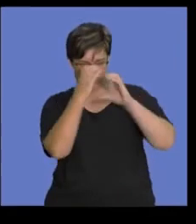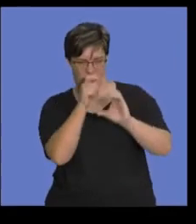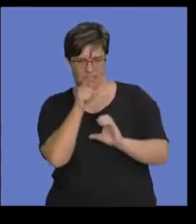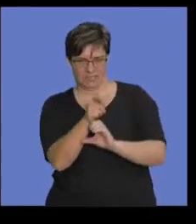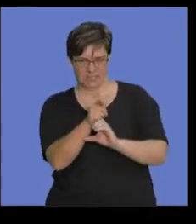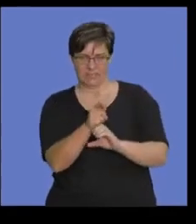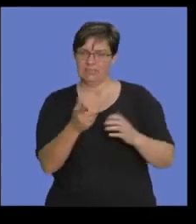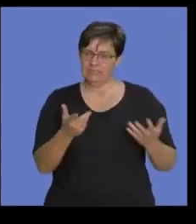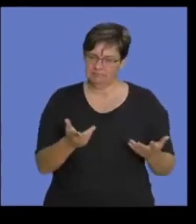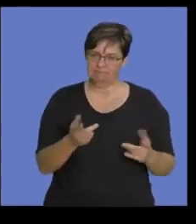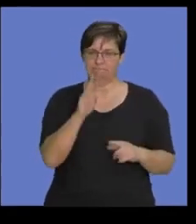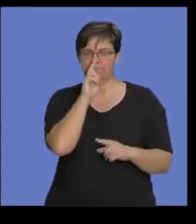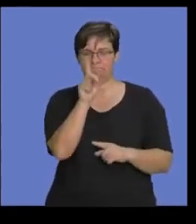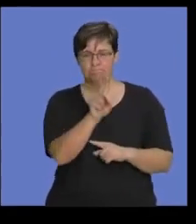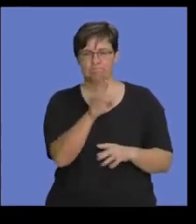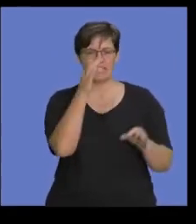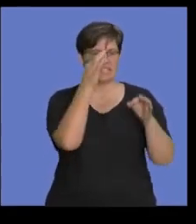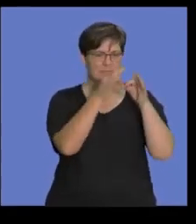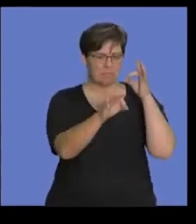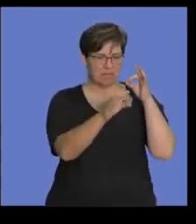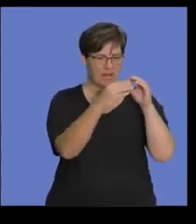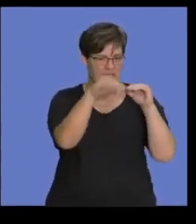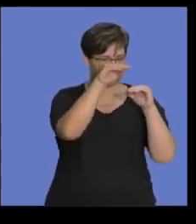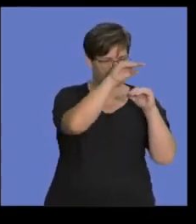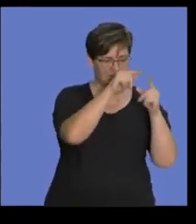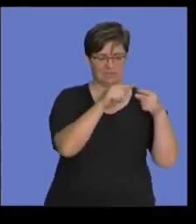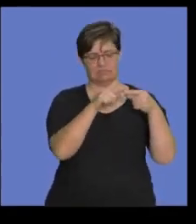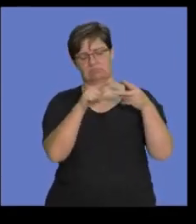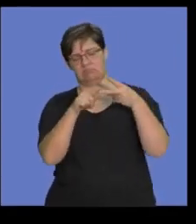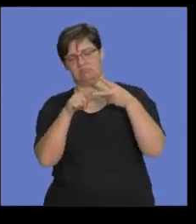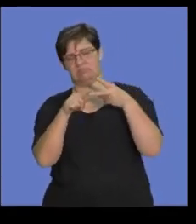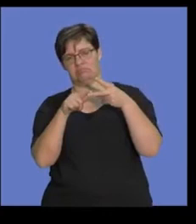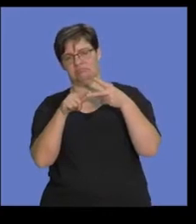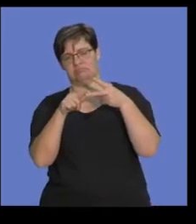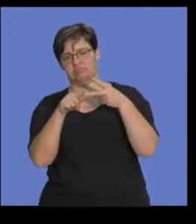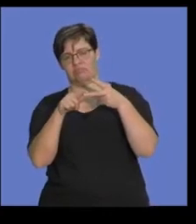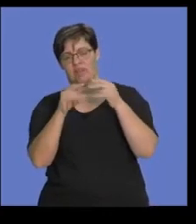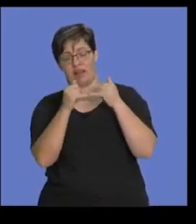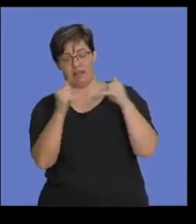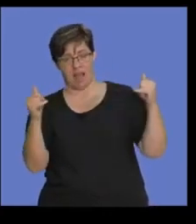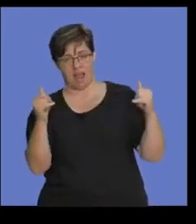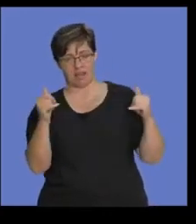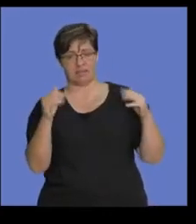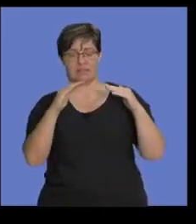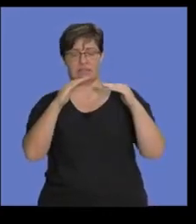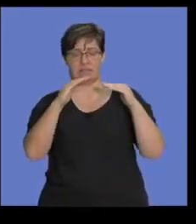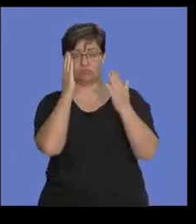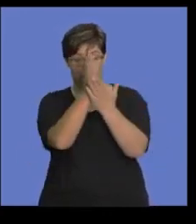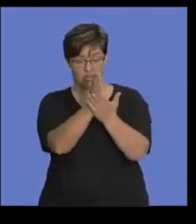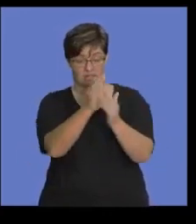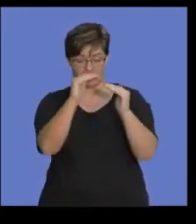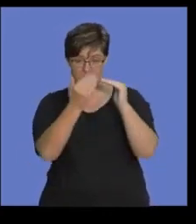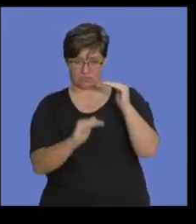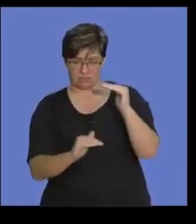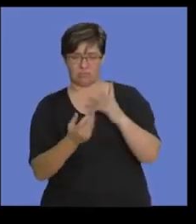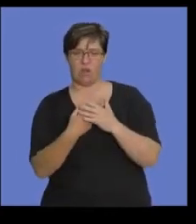finance, and then so far we've looked at simple interest, we've looked at straight line depreciation,